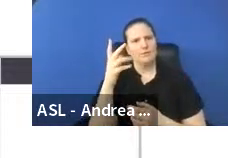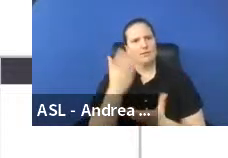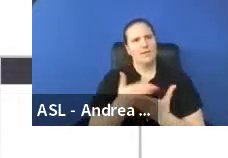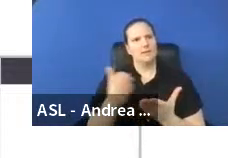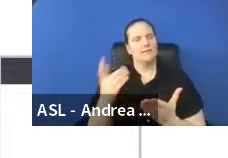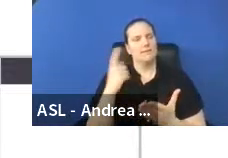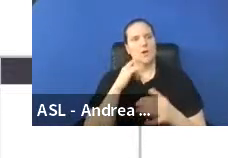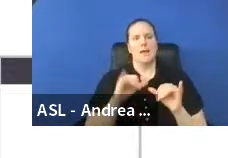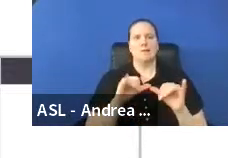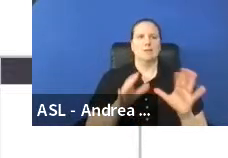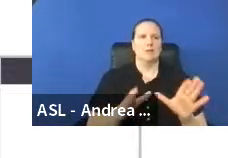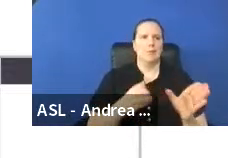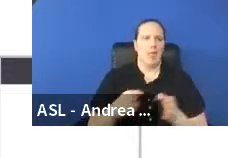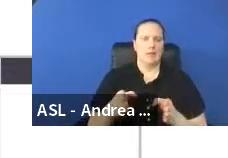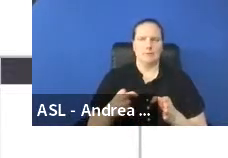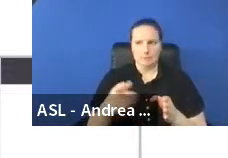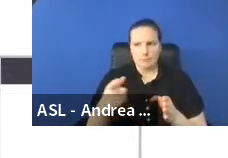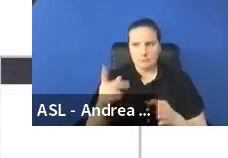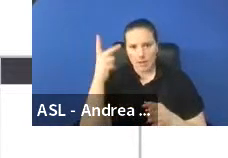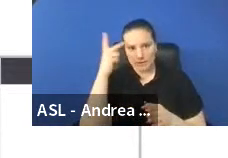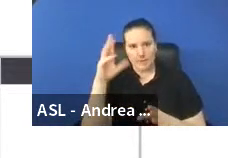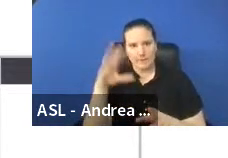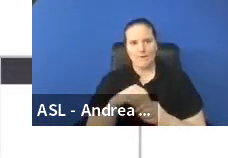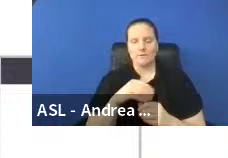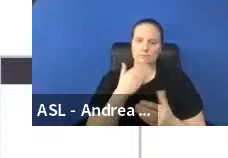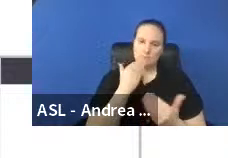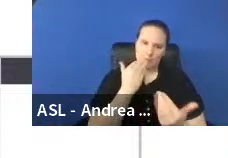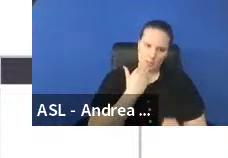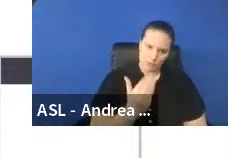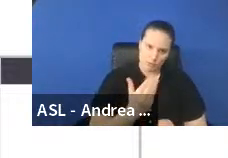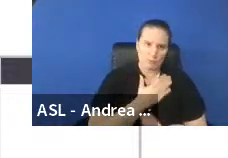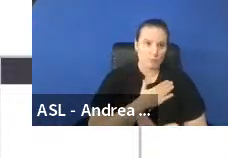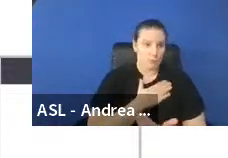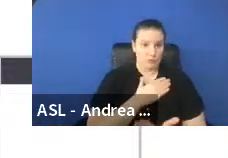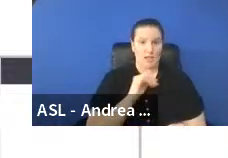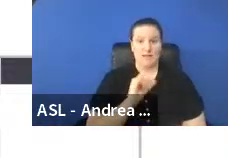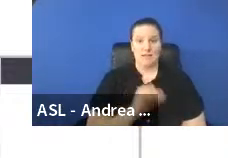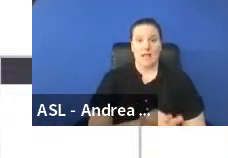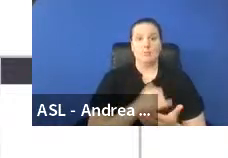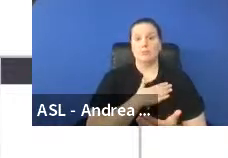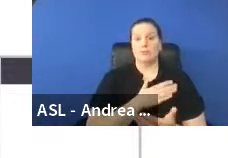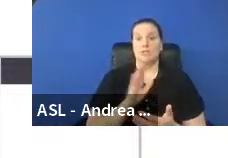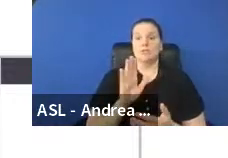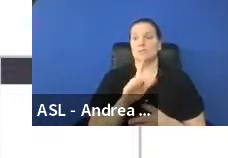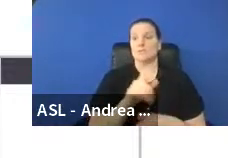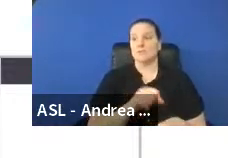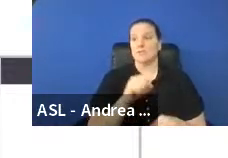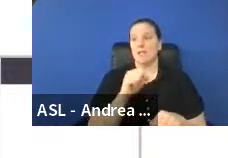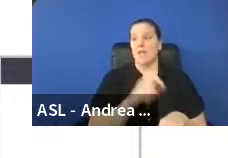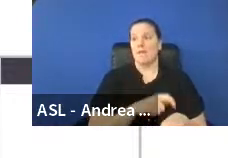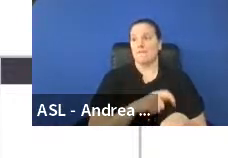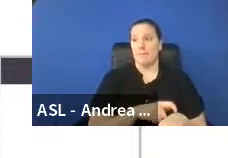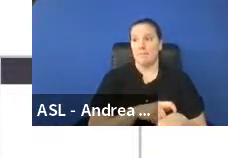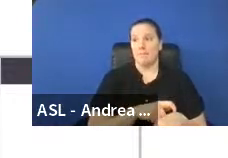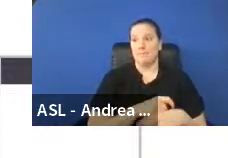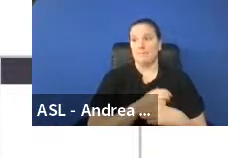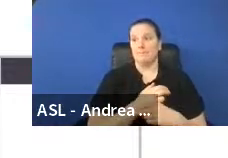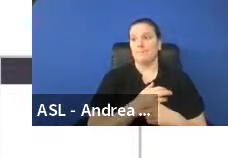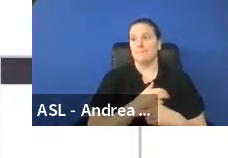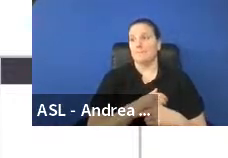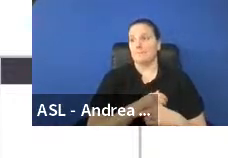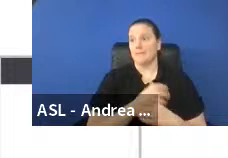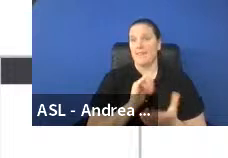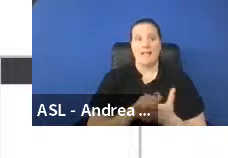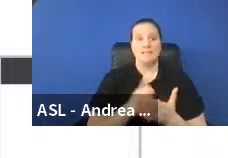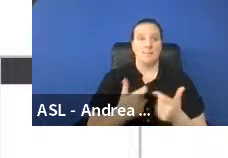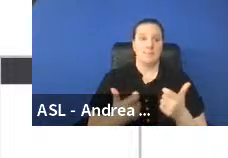and planners. So I just wanted to pause and say thank you. I appreciate that. And I appreciate that this takes a lot of time. So that's a